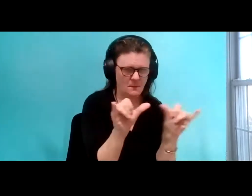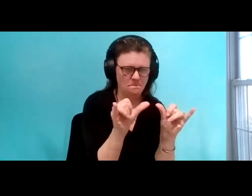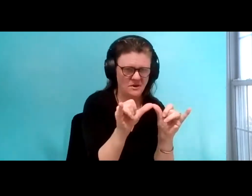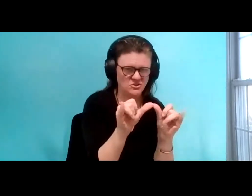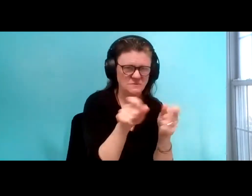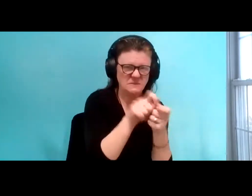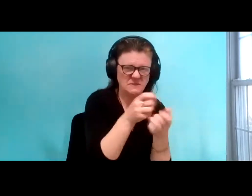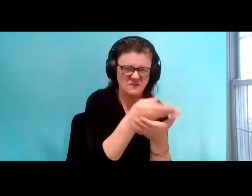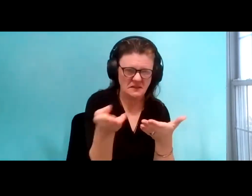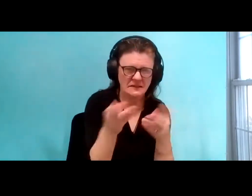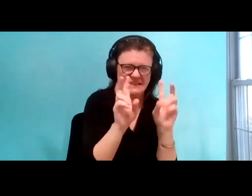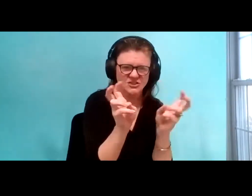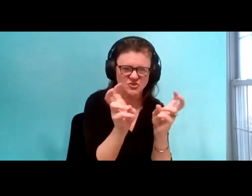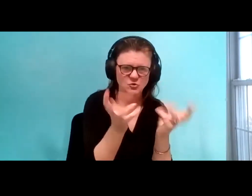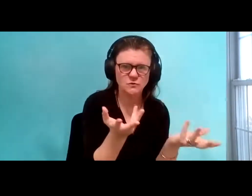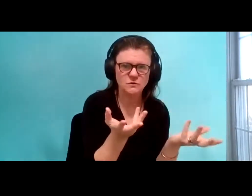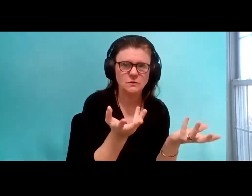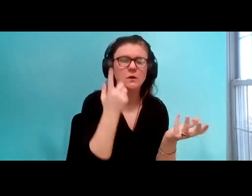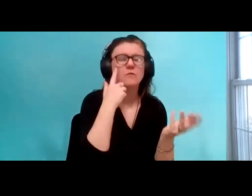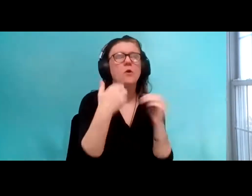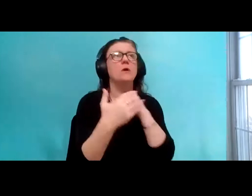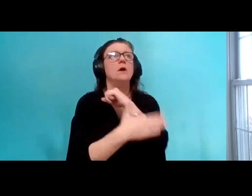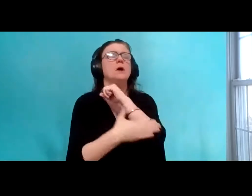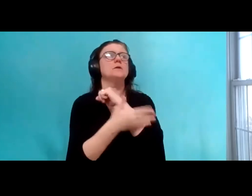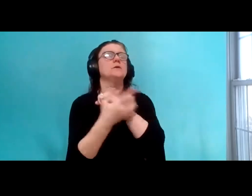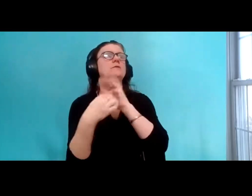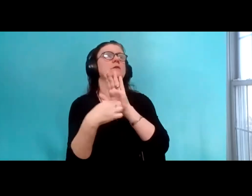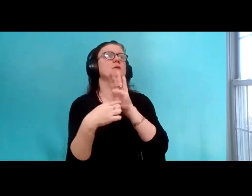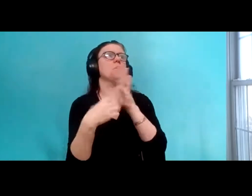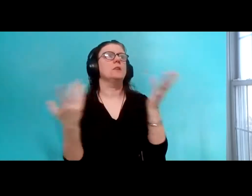So that for countries that have, for instance,